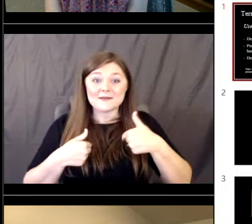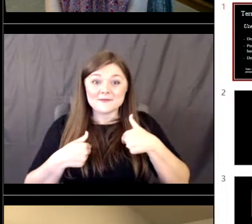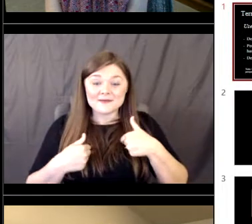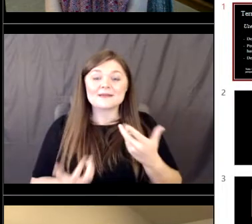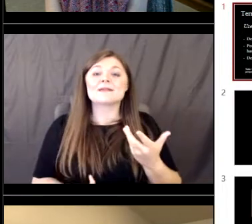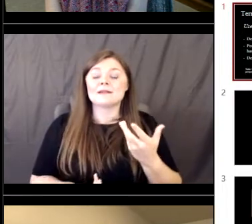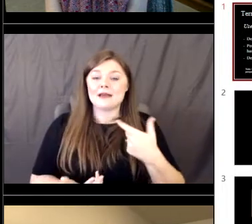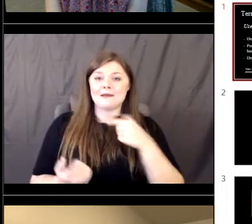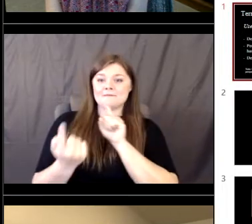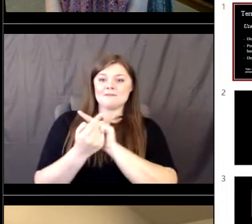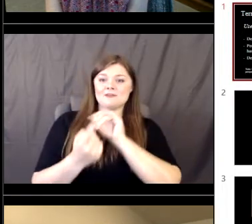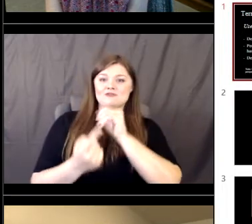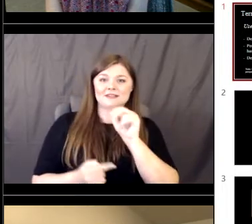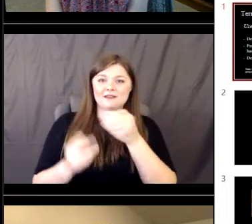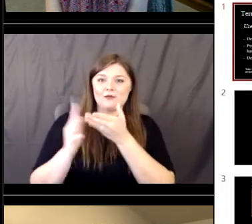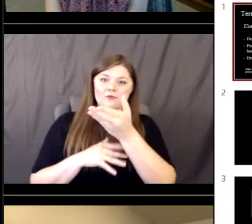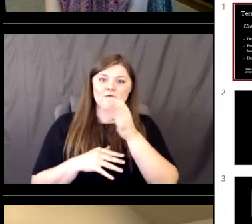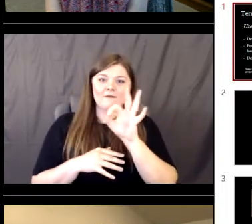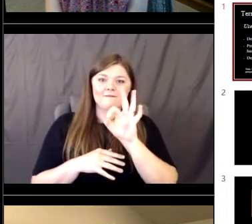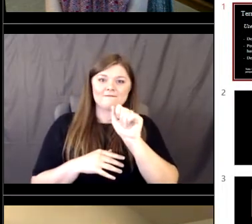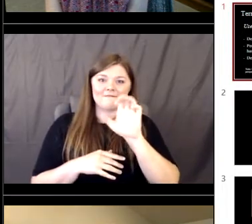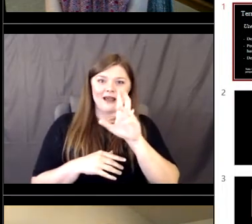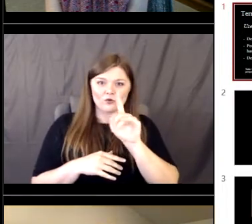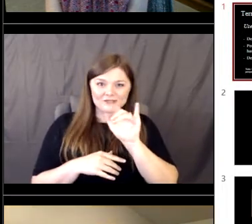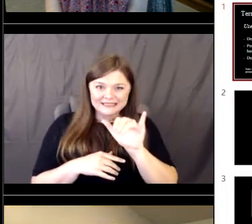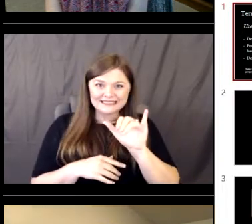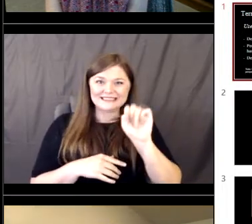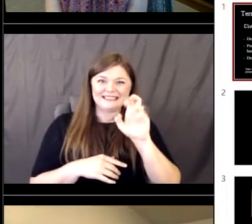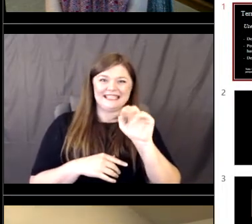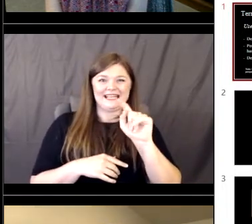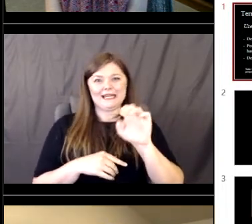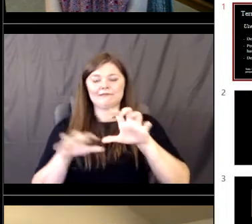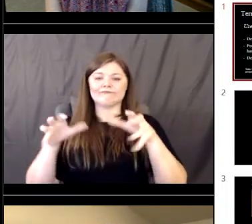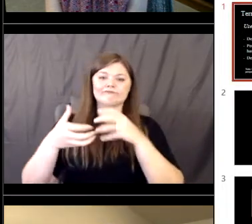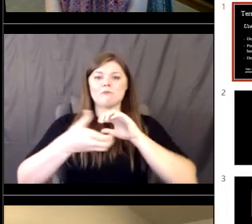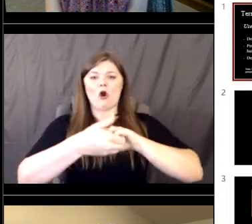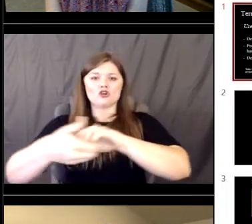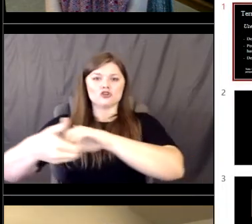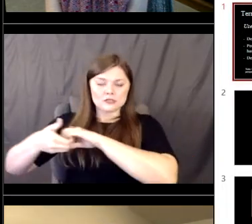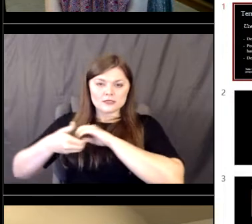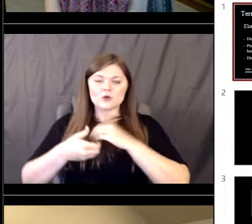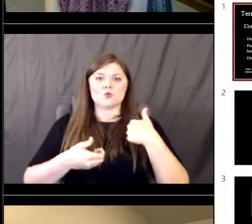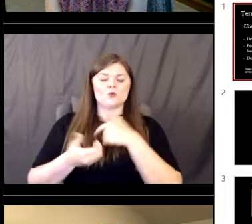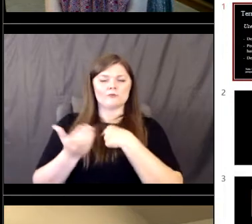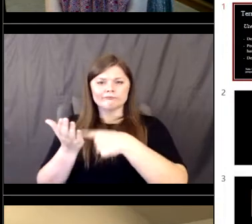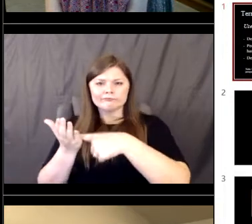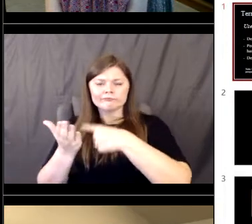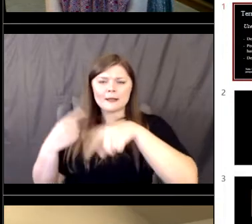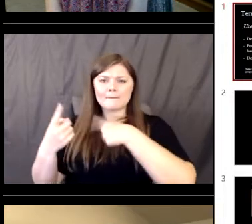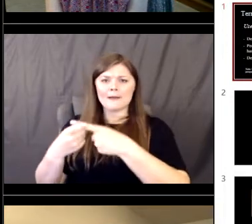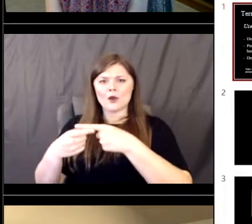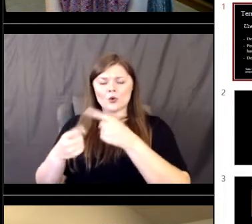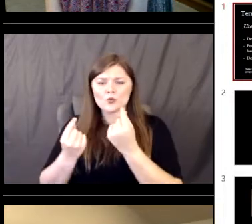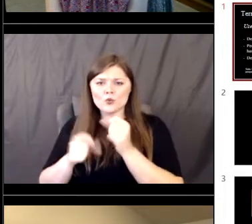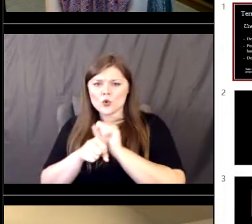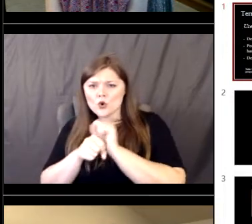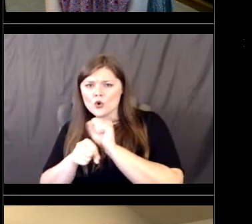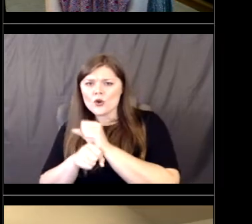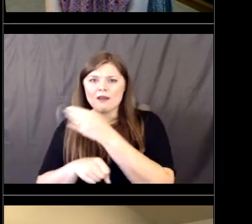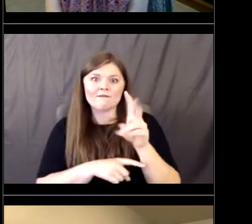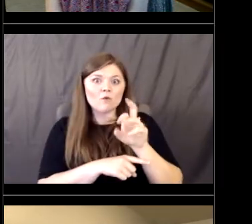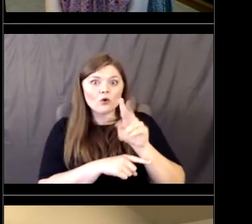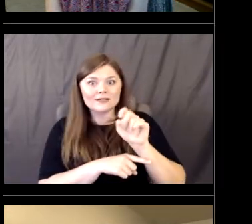at the University of Alabama through Faculty Senate and some community partnerships, we started talking about our work and this topic and the Vortex Southeast and the